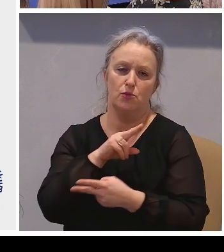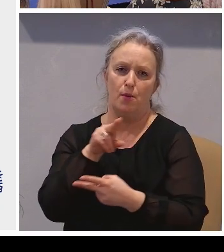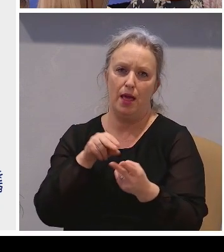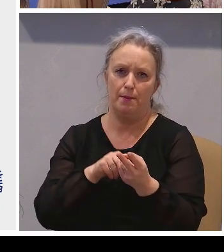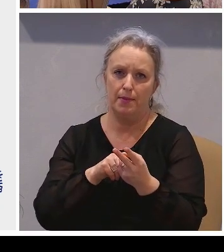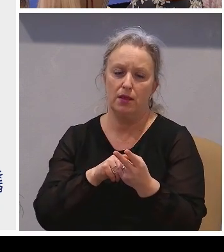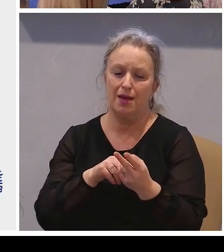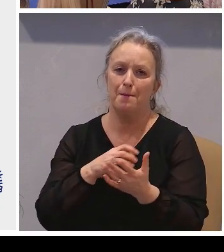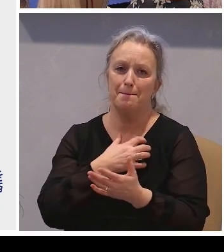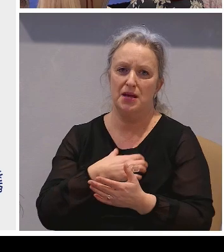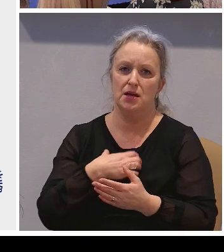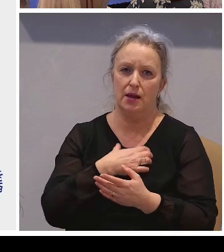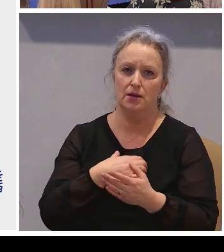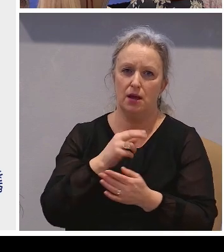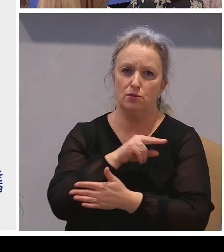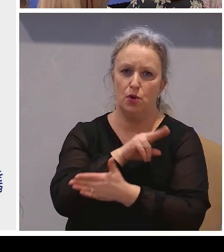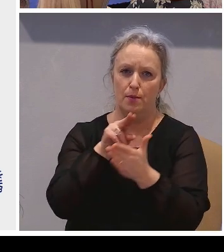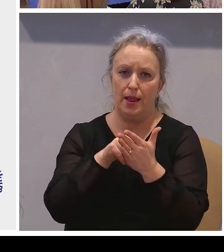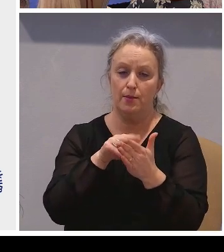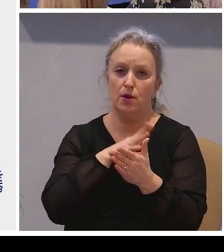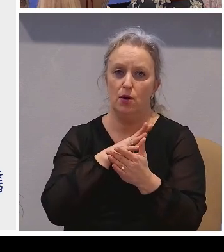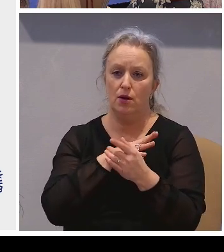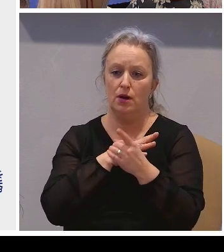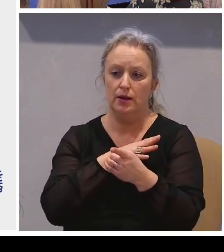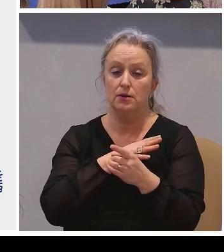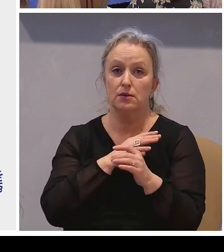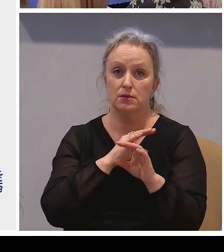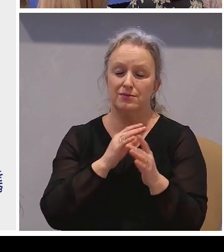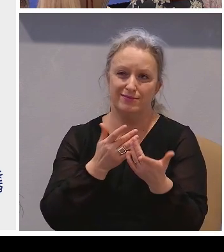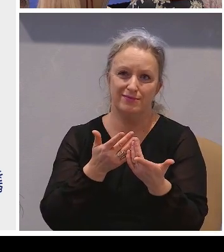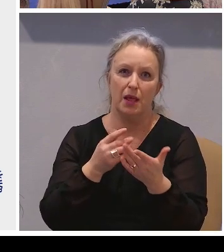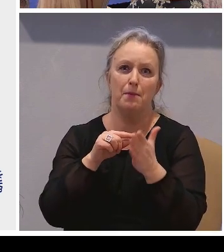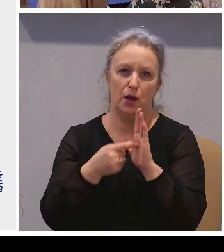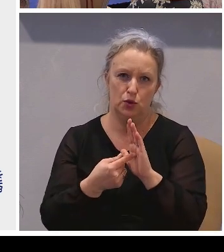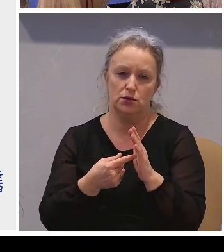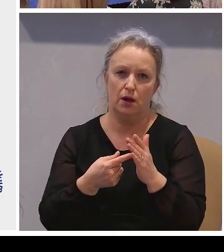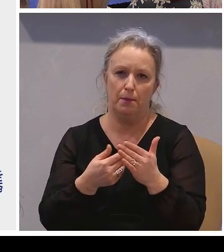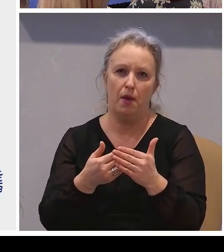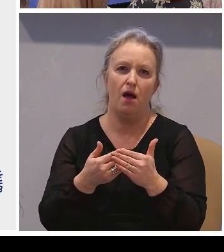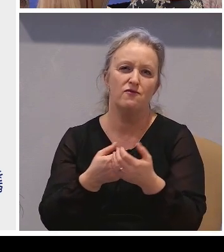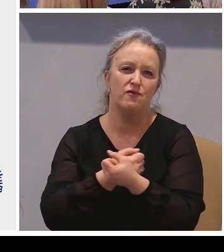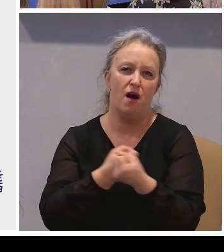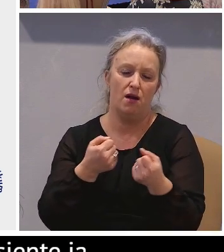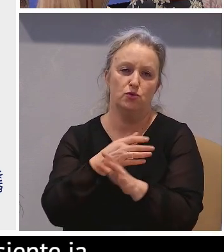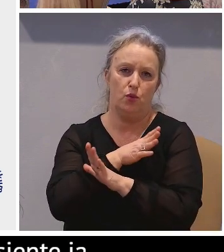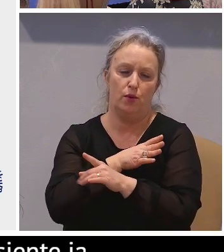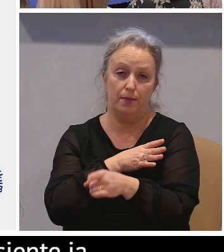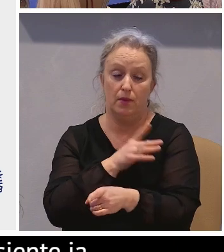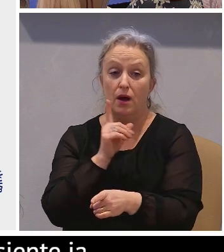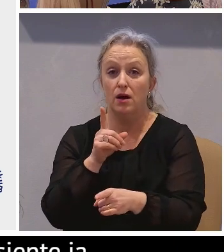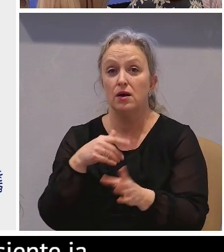problems were respiratory selle väga failure varase or suremuseni viivad. damage to respiratory function and